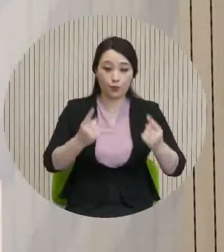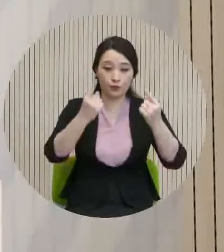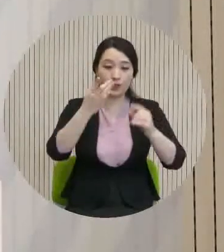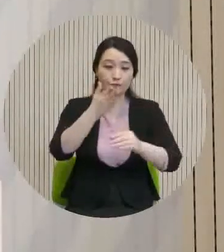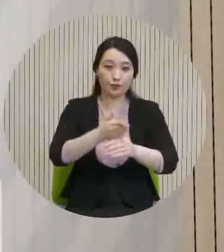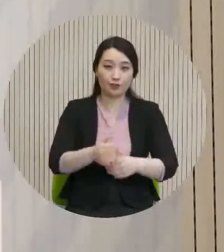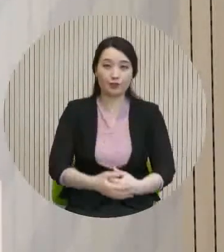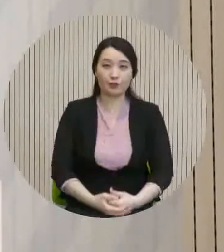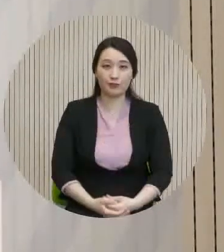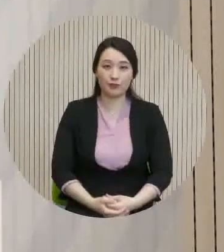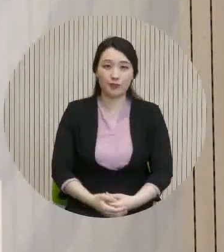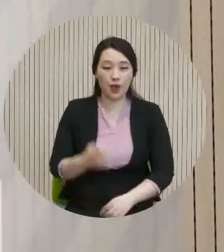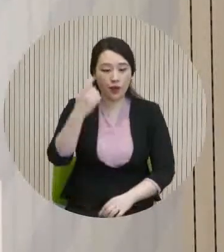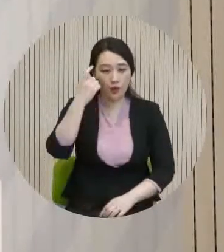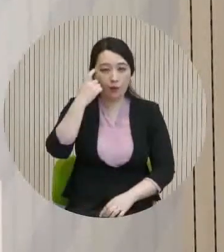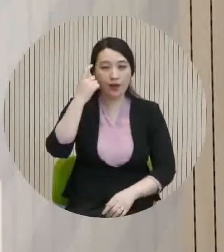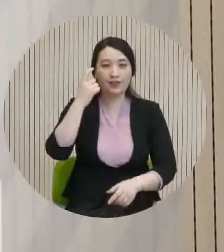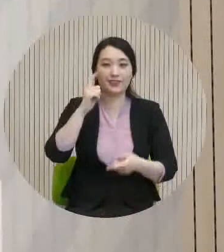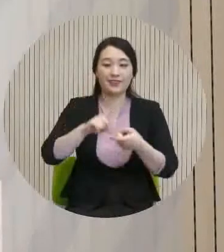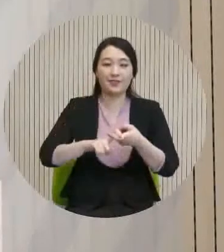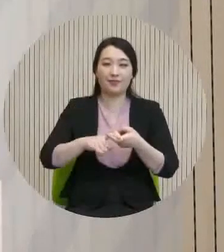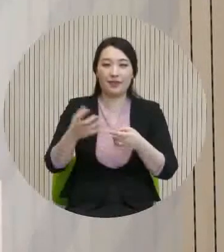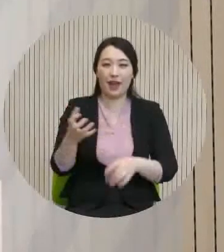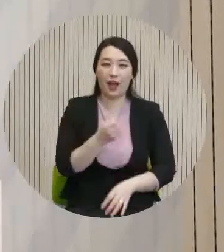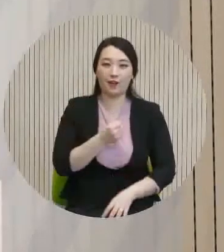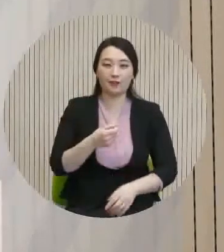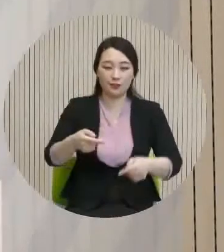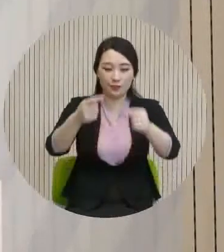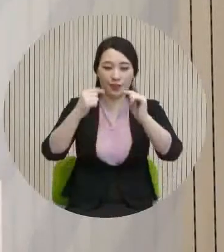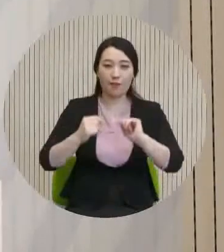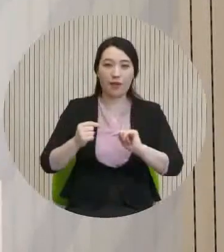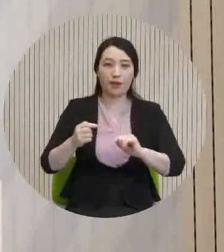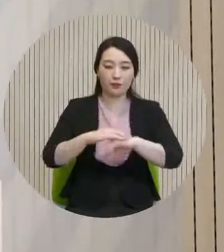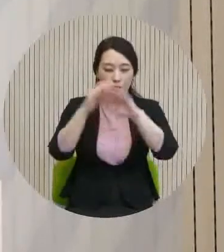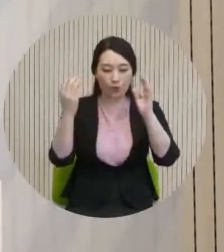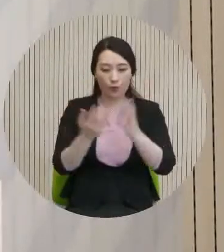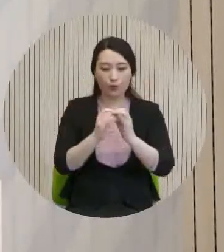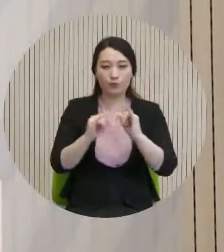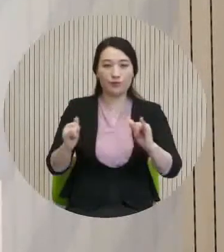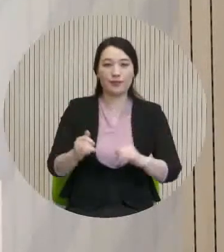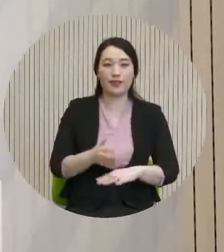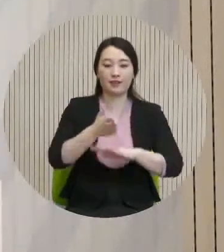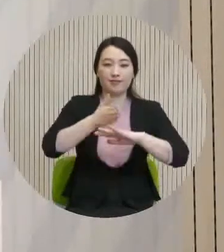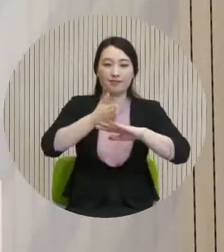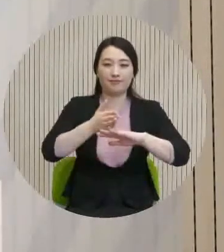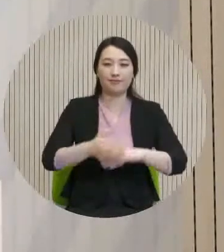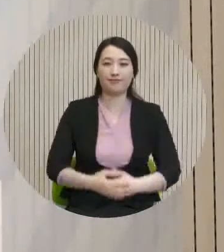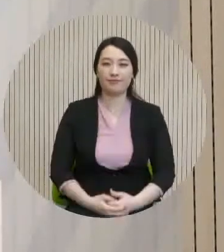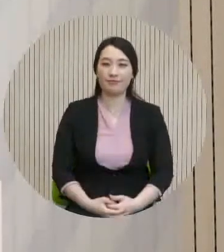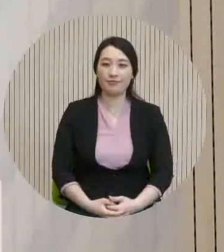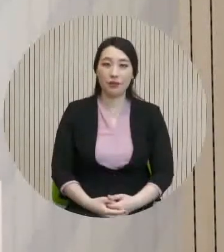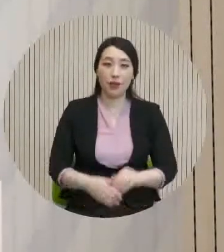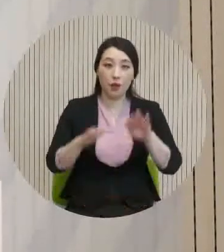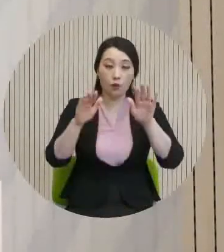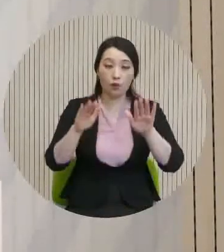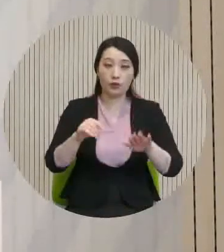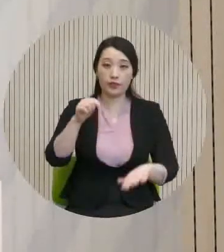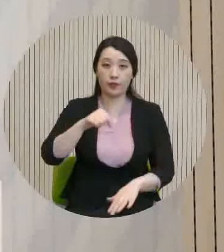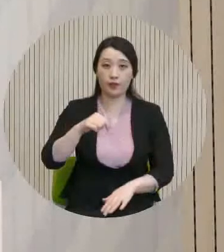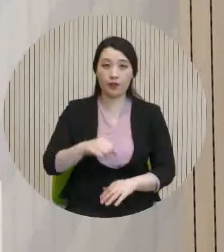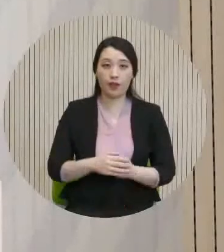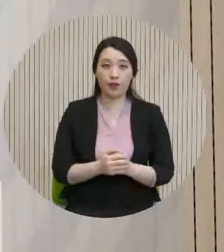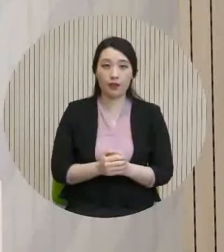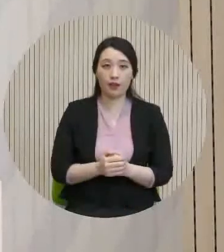to participate. And I would like to thank everyone for their interest and participation. I